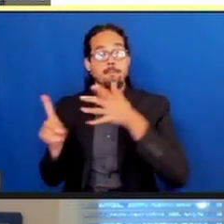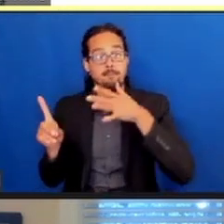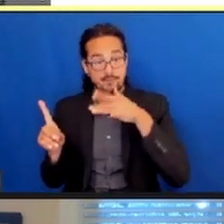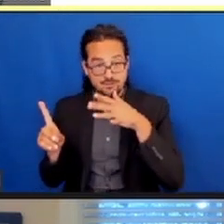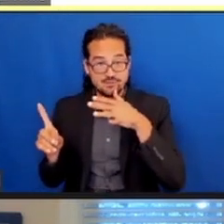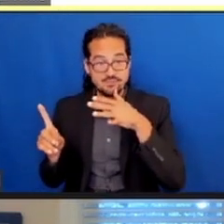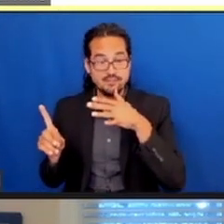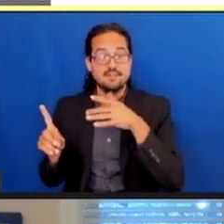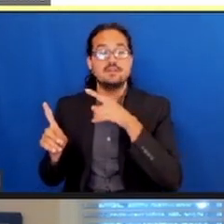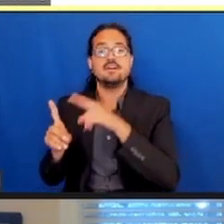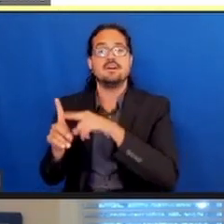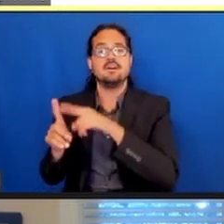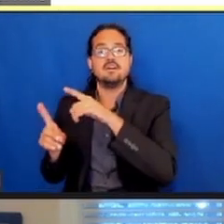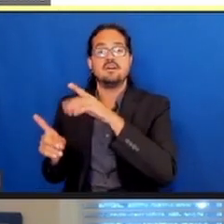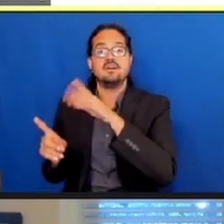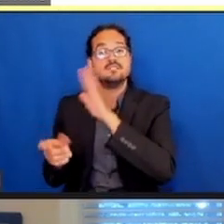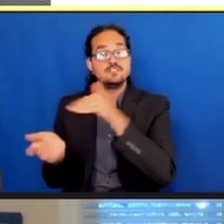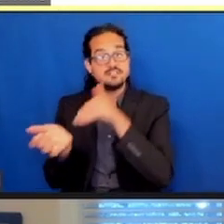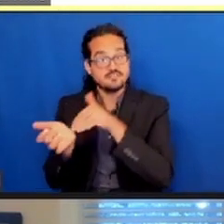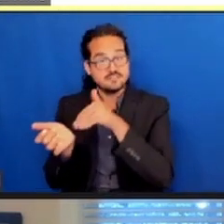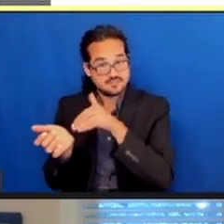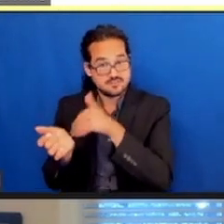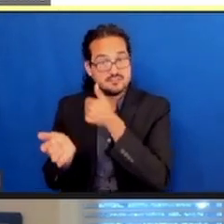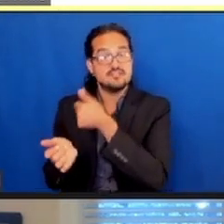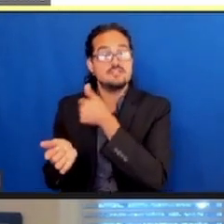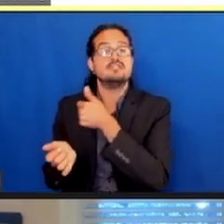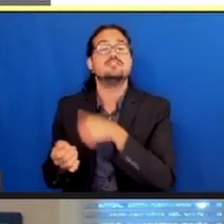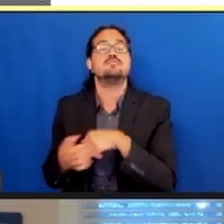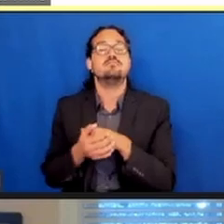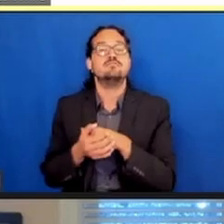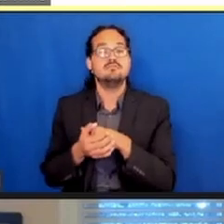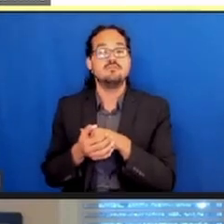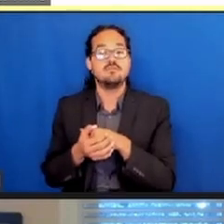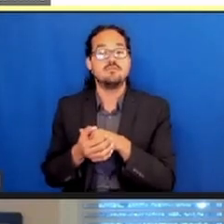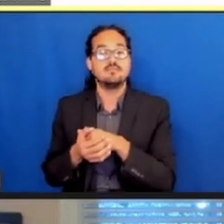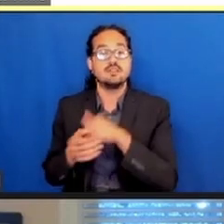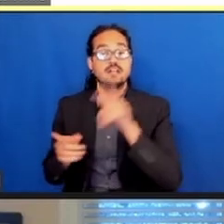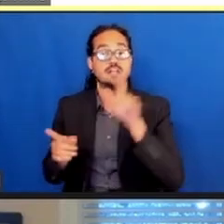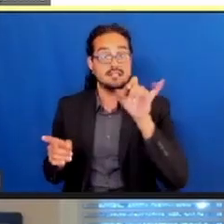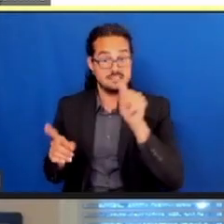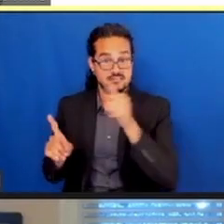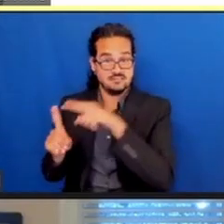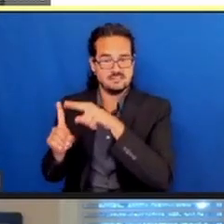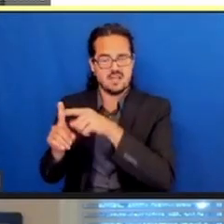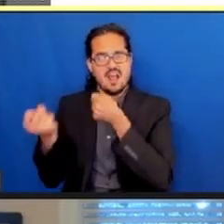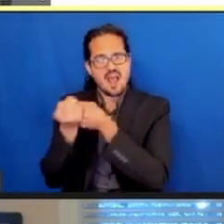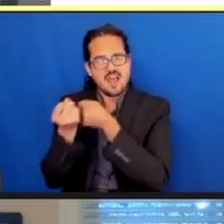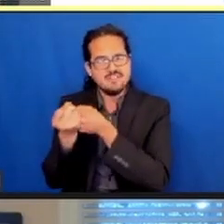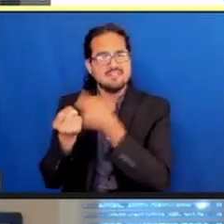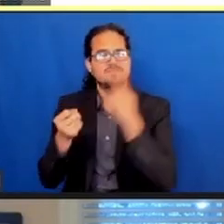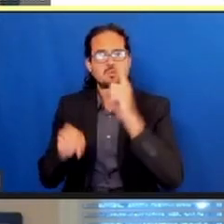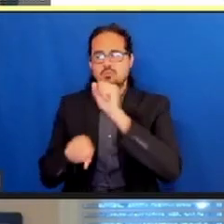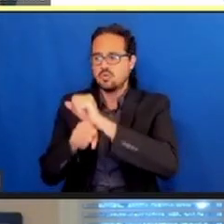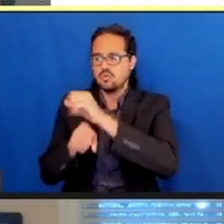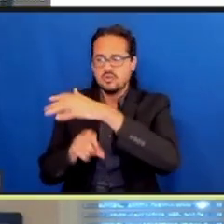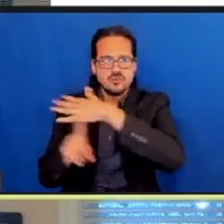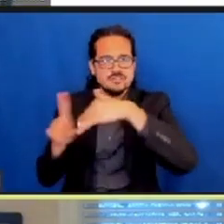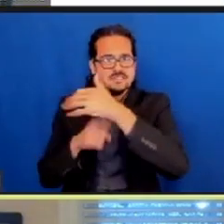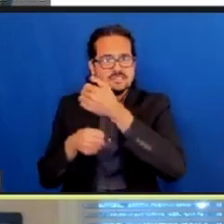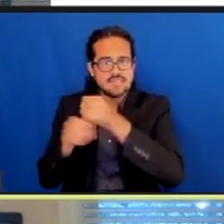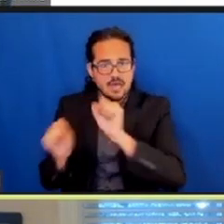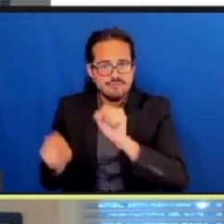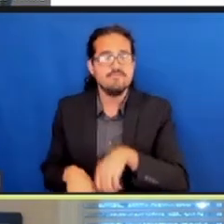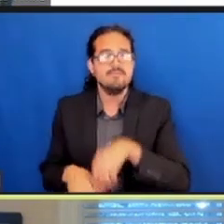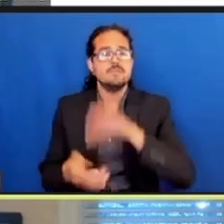our children, especially in schools, to this work. And she's going to talk about what's next for schools. Thank you. Thank you,